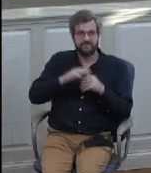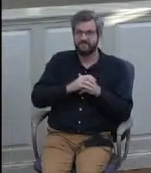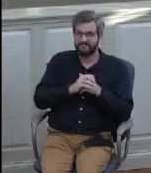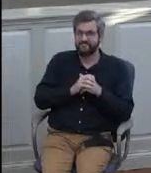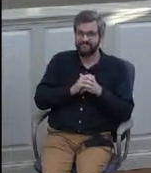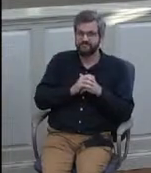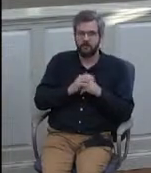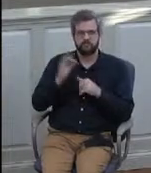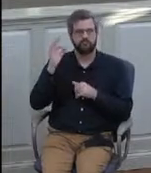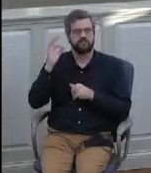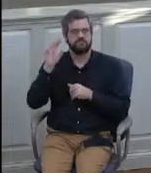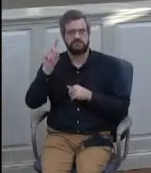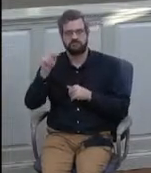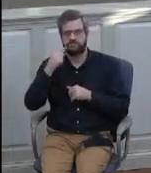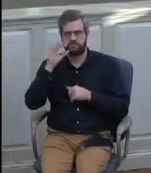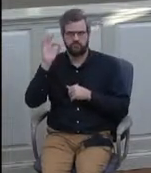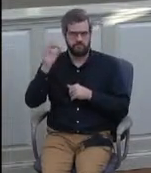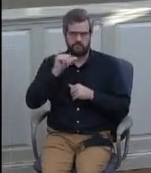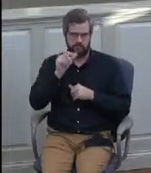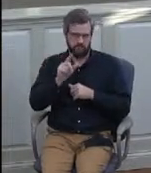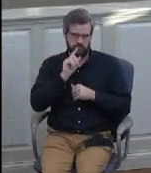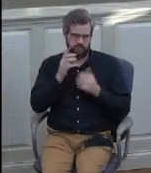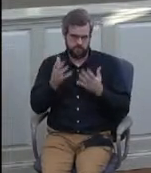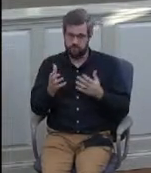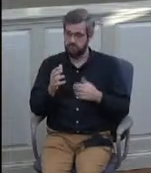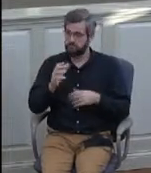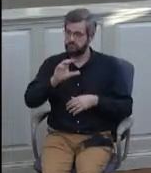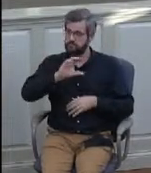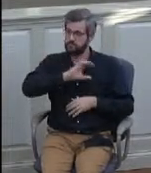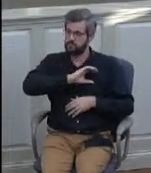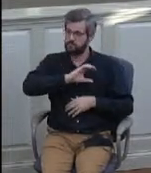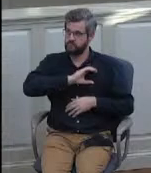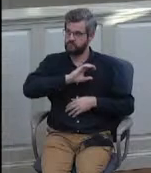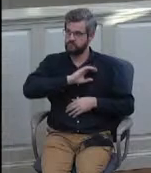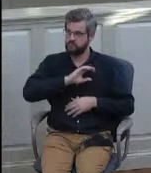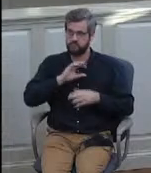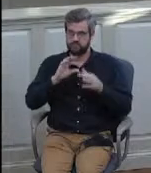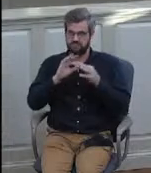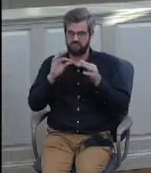Good. I wasn't sure where they were. And